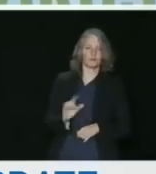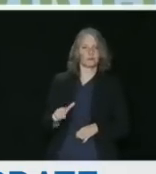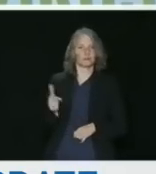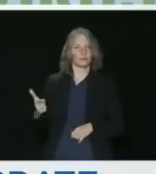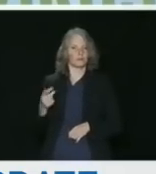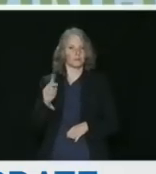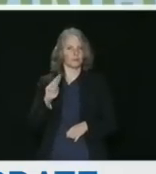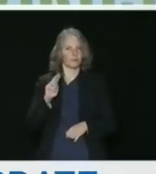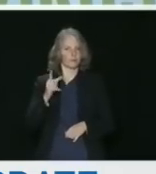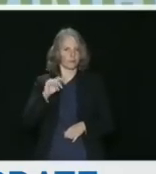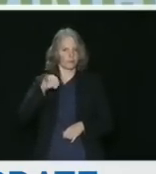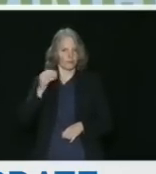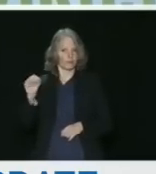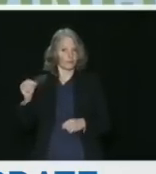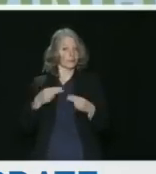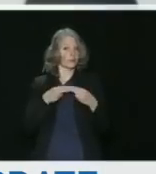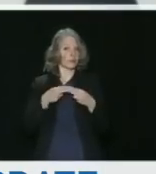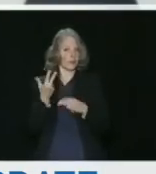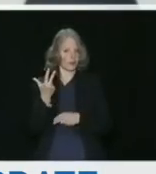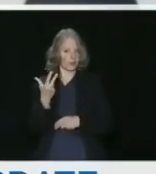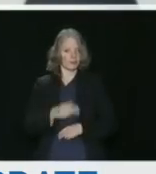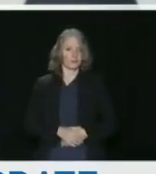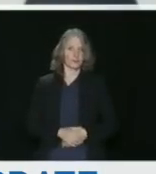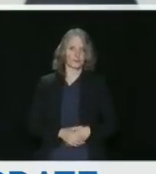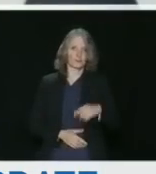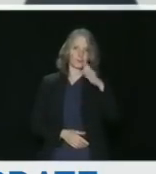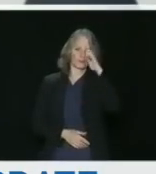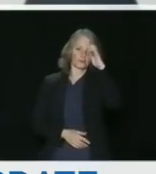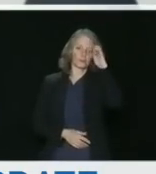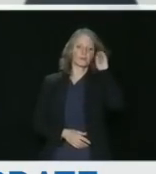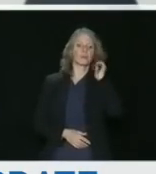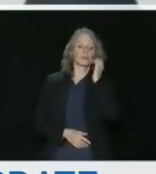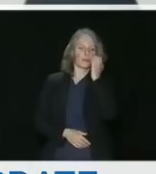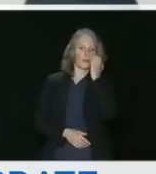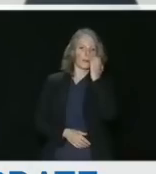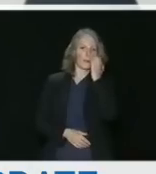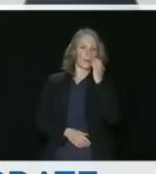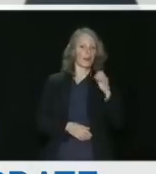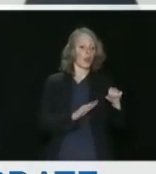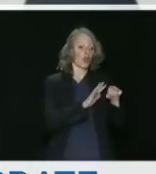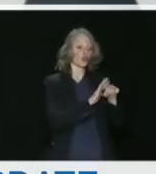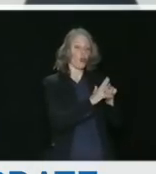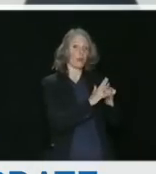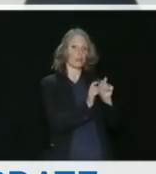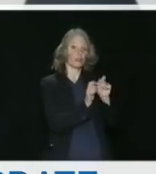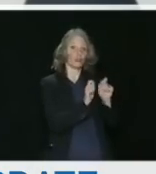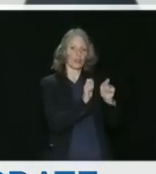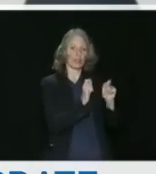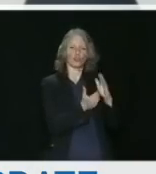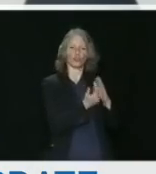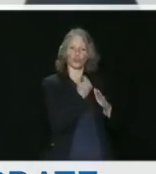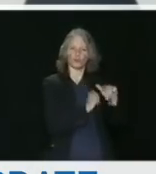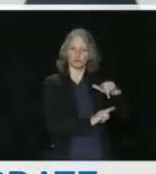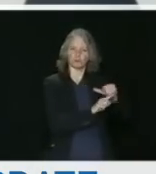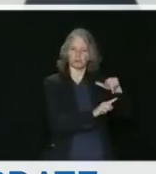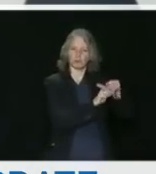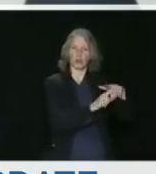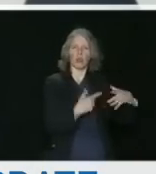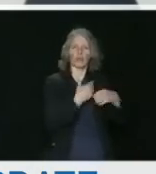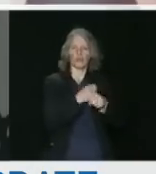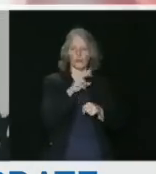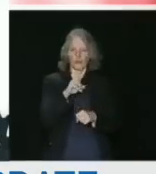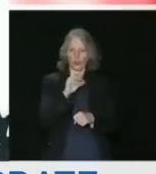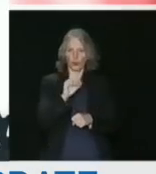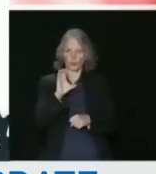Diapositive 3. Slide 3. Variants of concern, or VOCs,